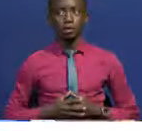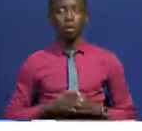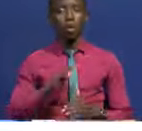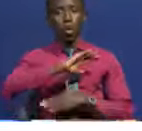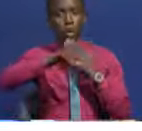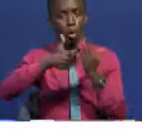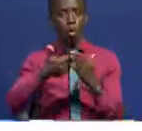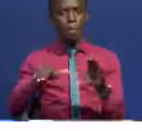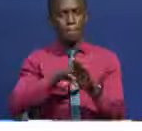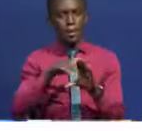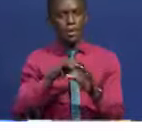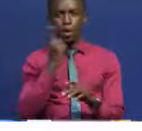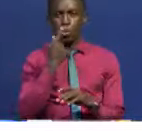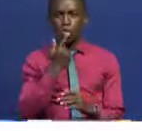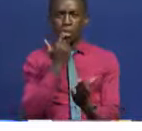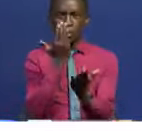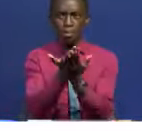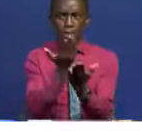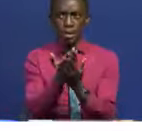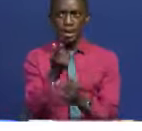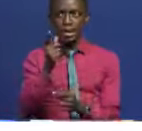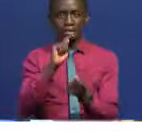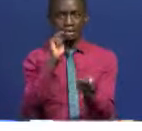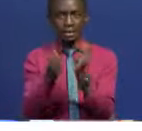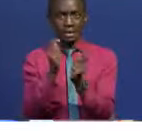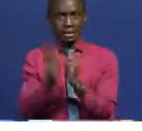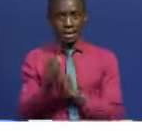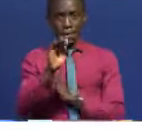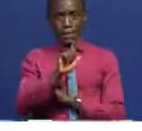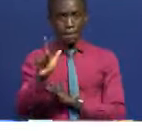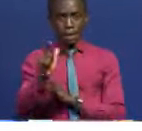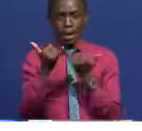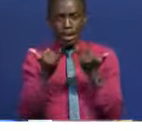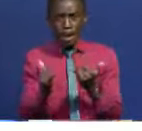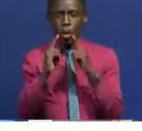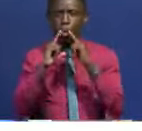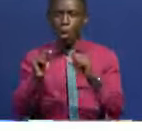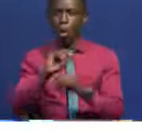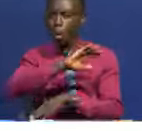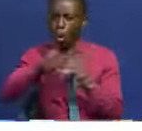amendments to the bill have been directed to drop them altogether. We have got